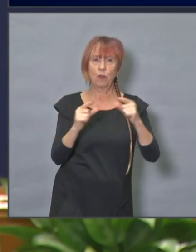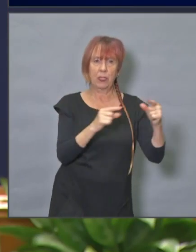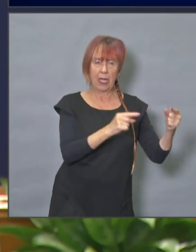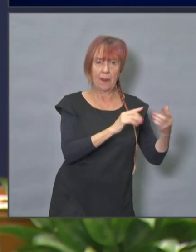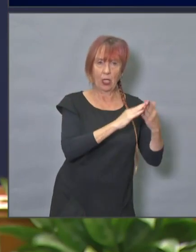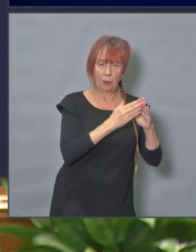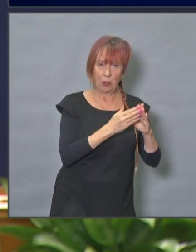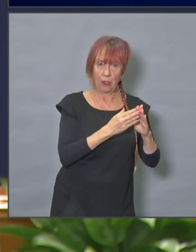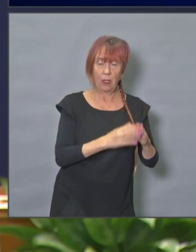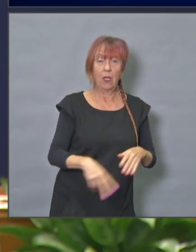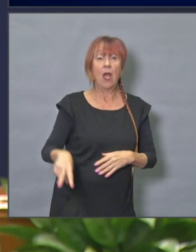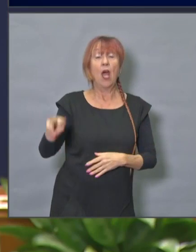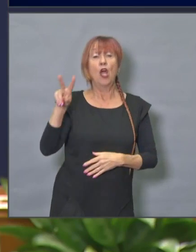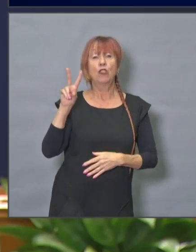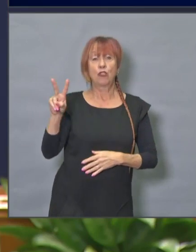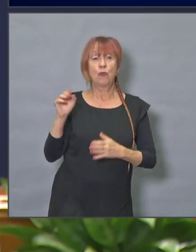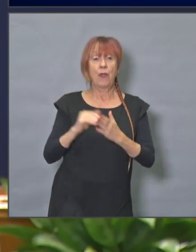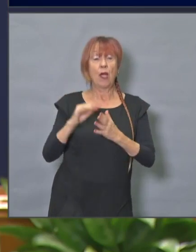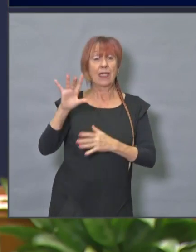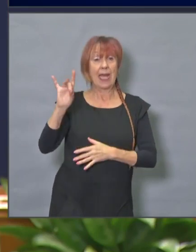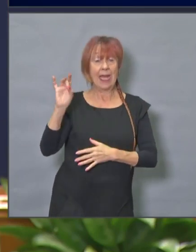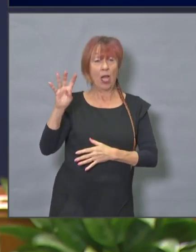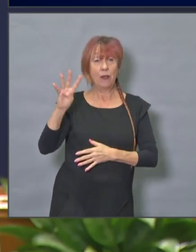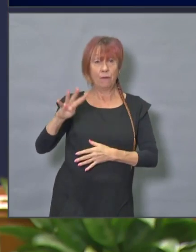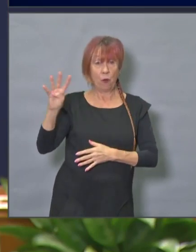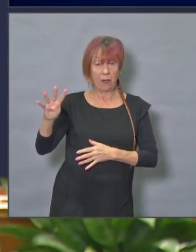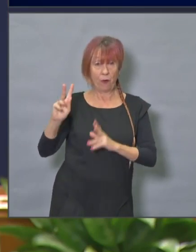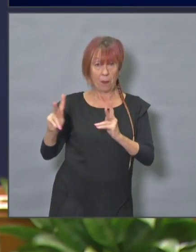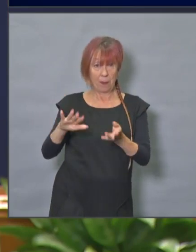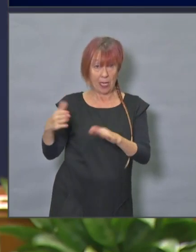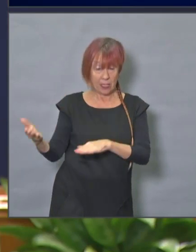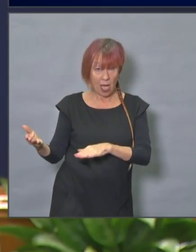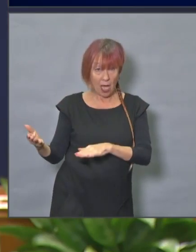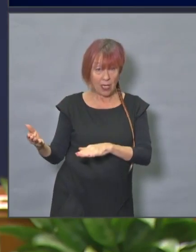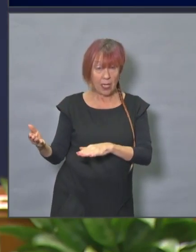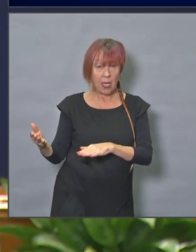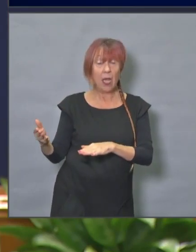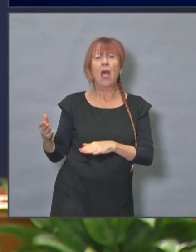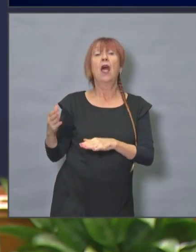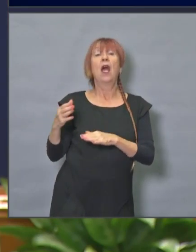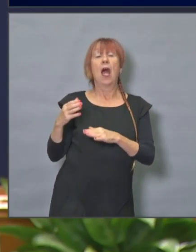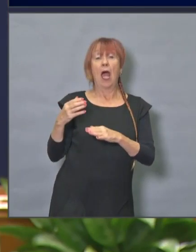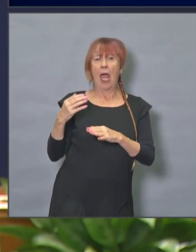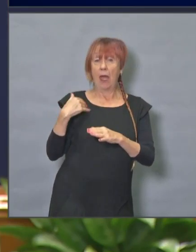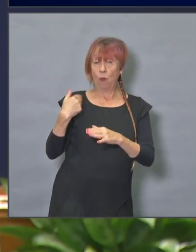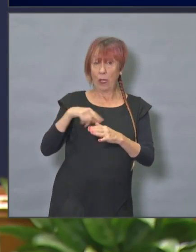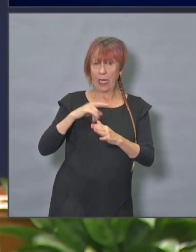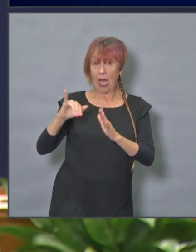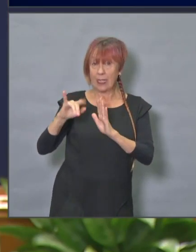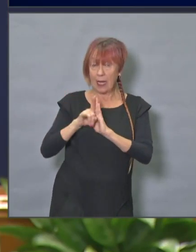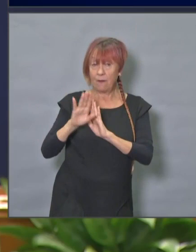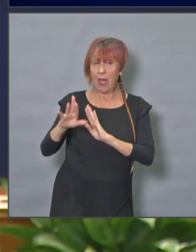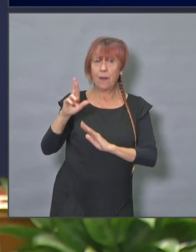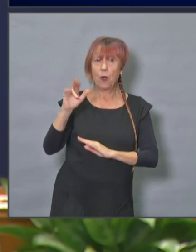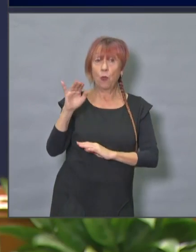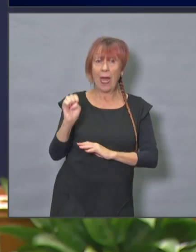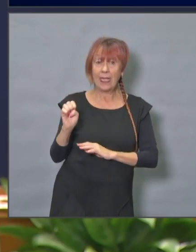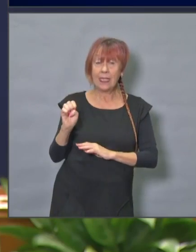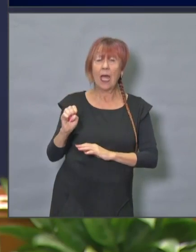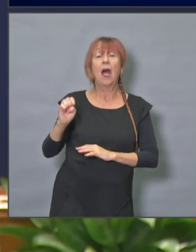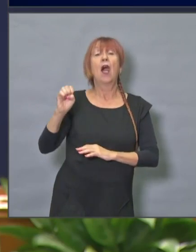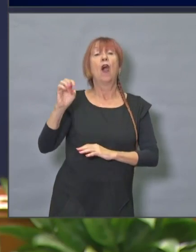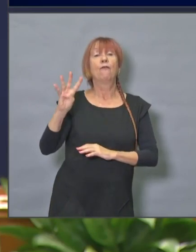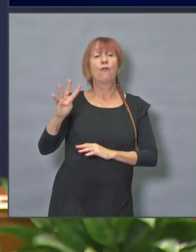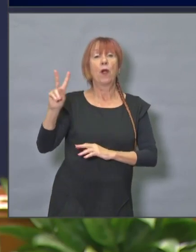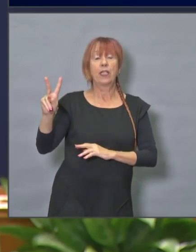the 2,844 people that passed away where race and ethnicity data has been identified, 42% are